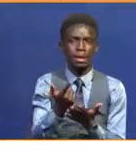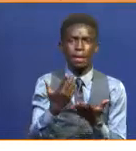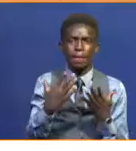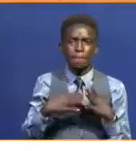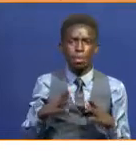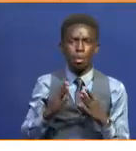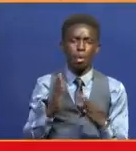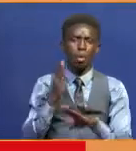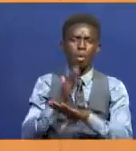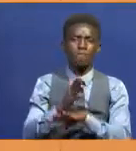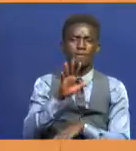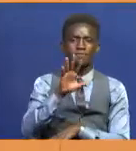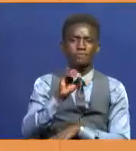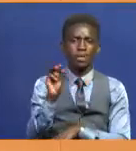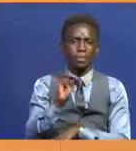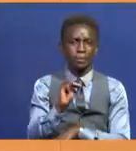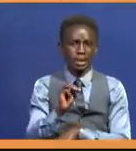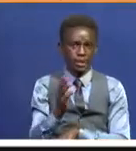people, and the risk